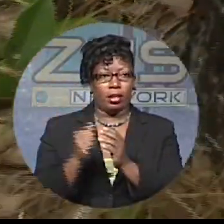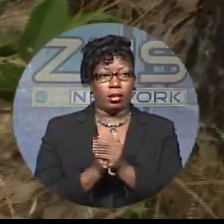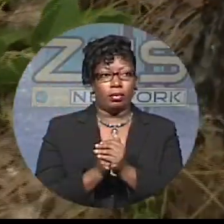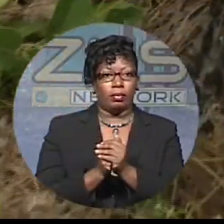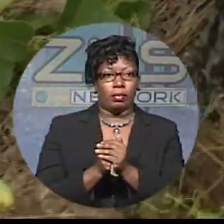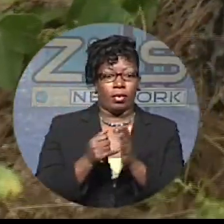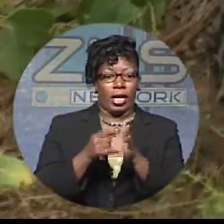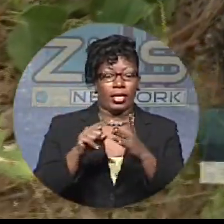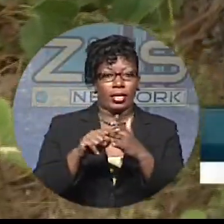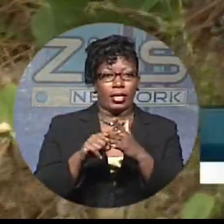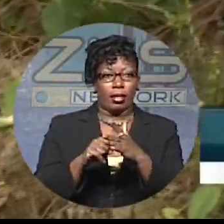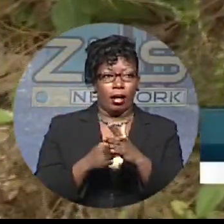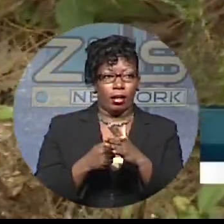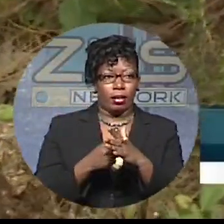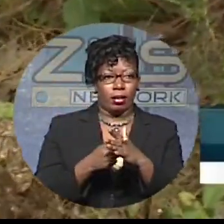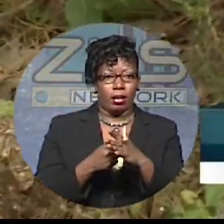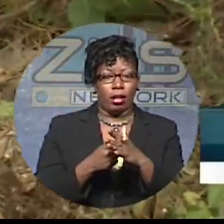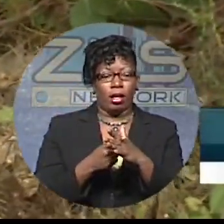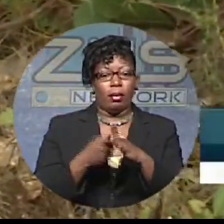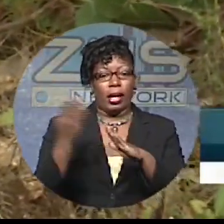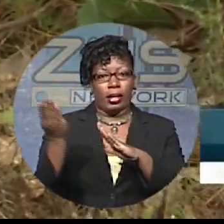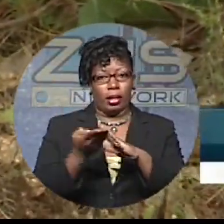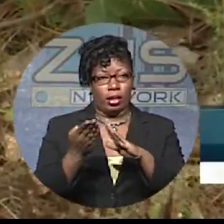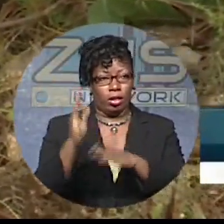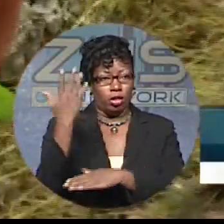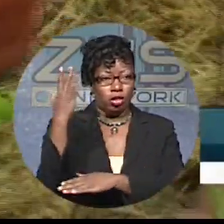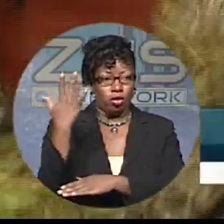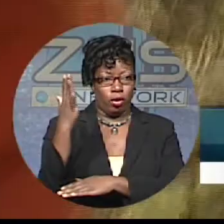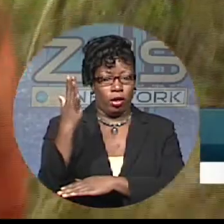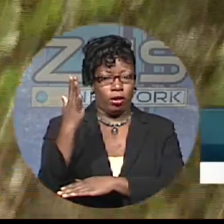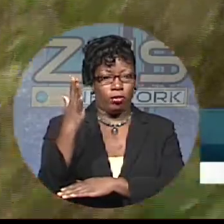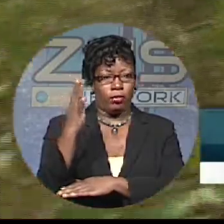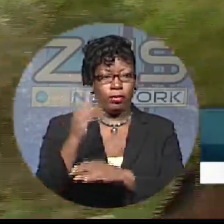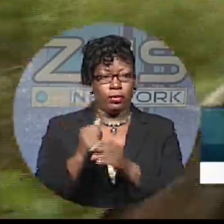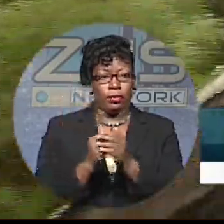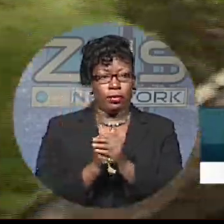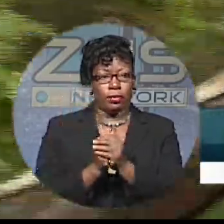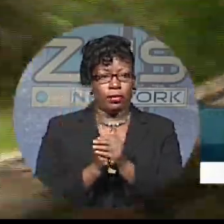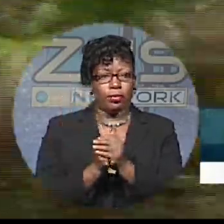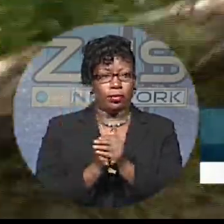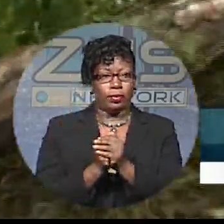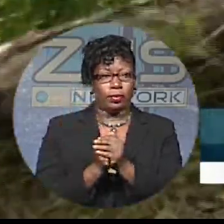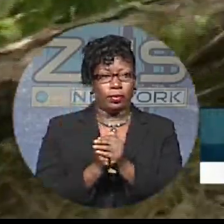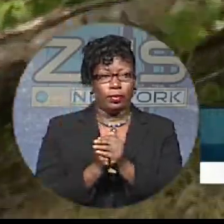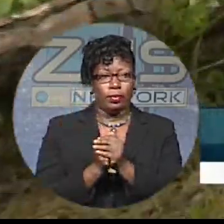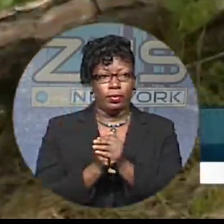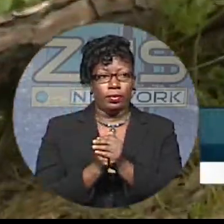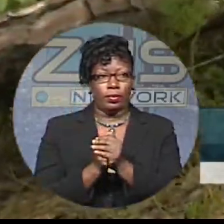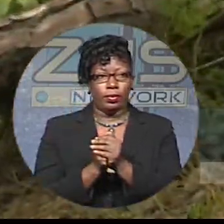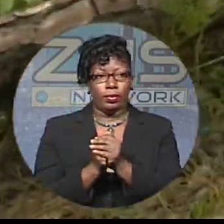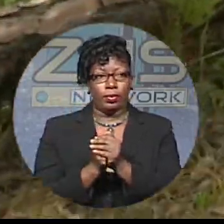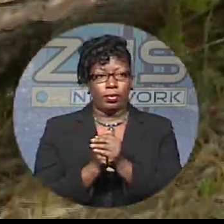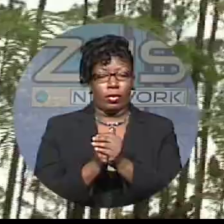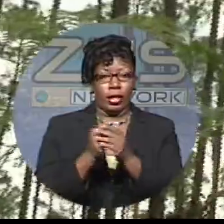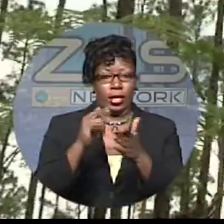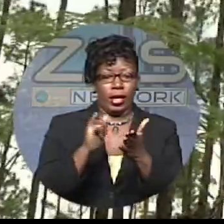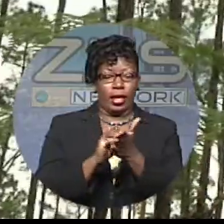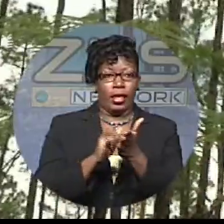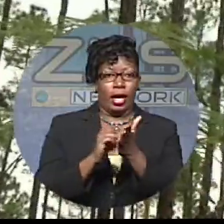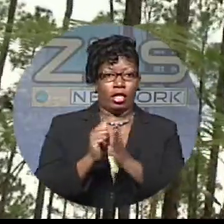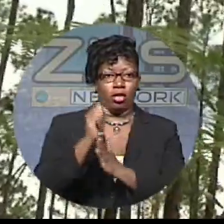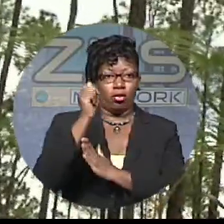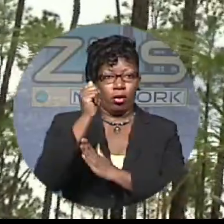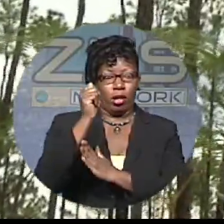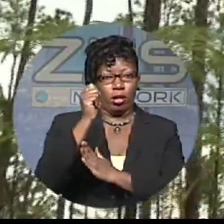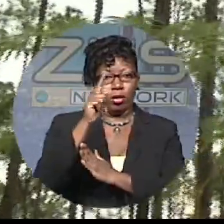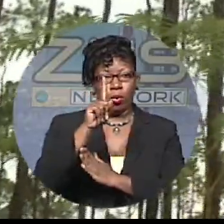It starts with a chainsaw and a little bit of elbow grease and timber. That tall tree standing more than 100